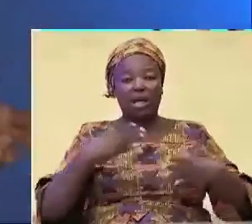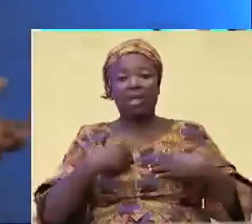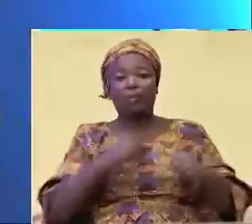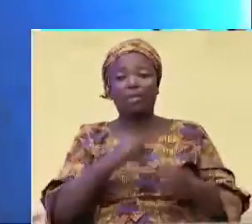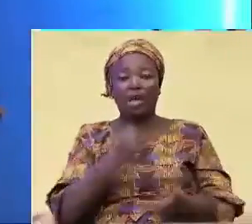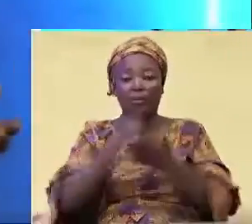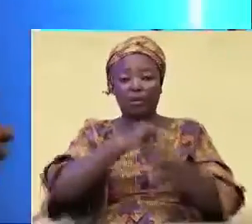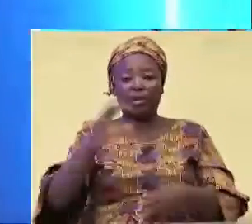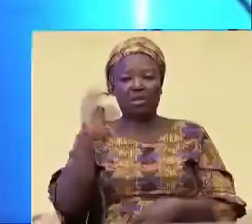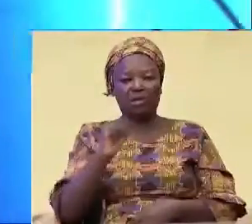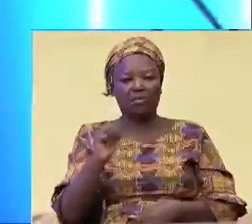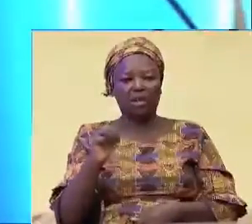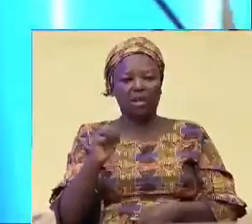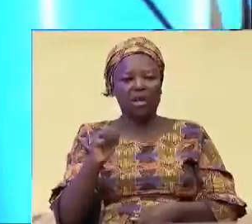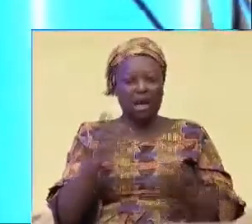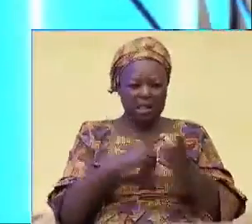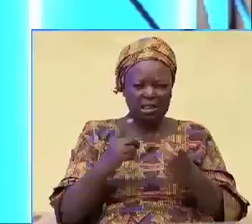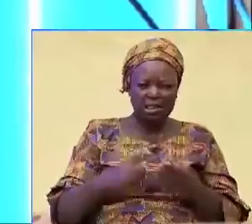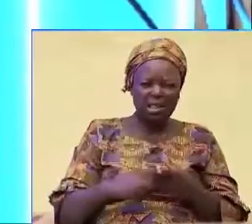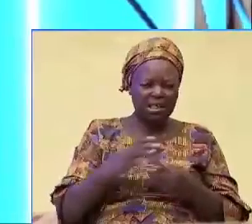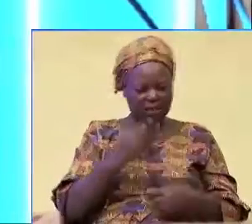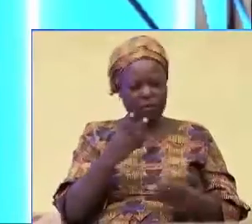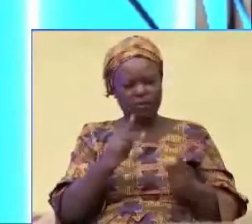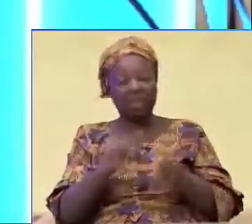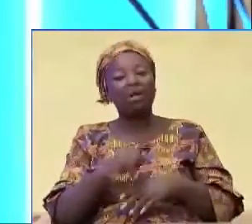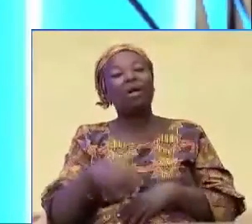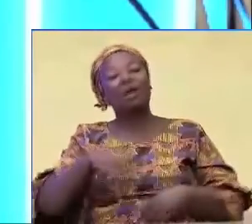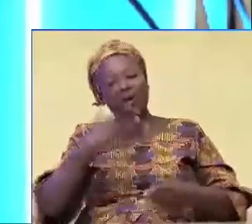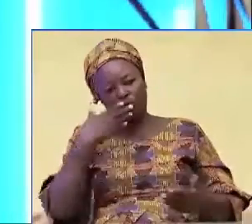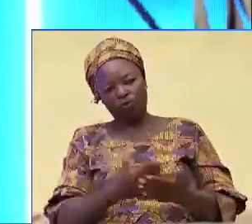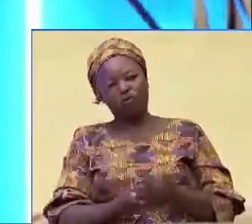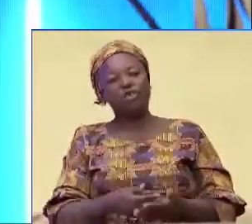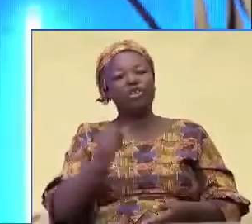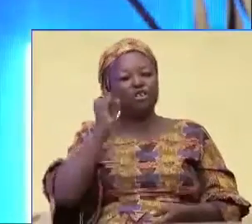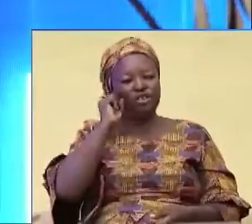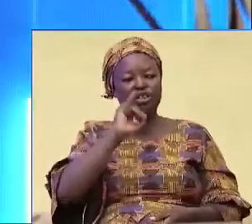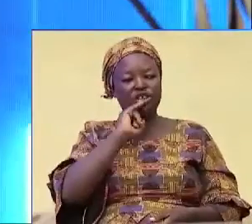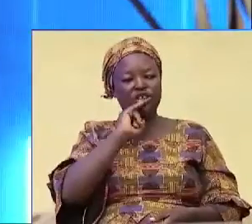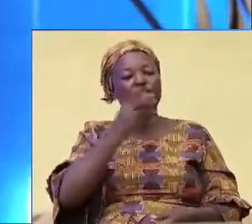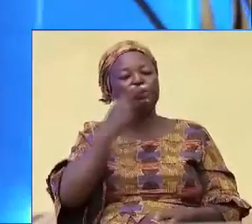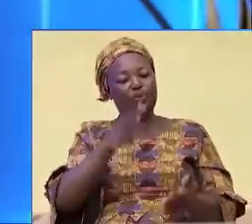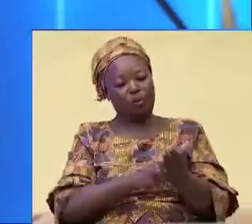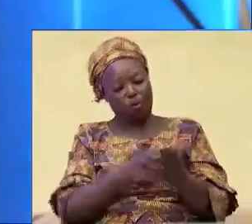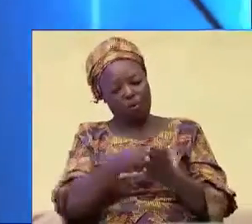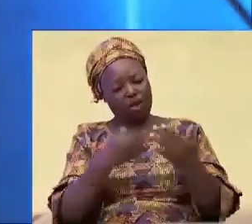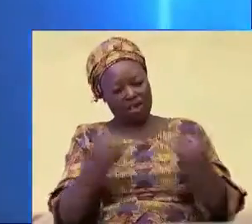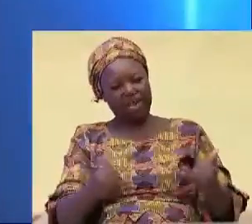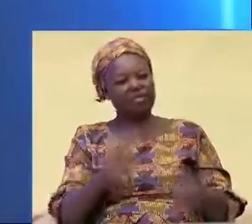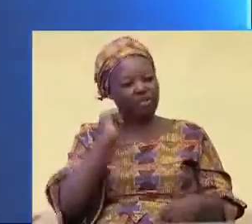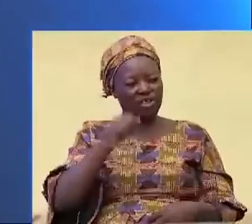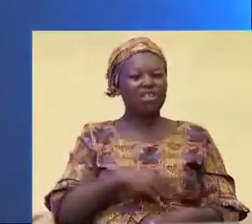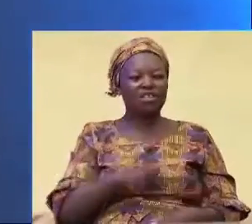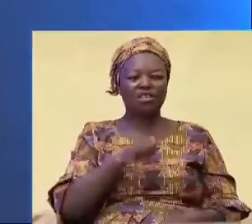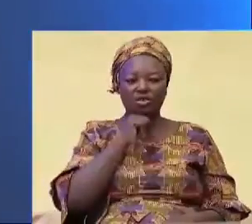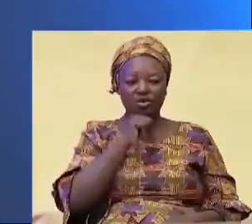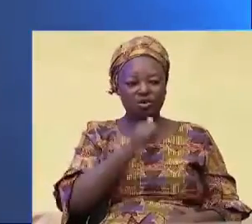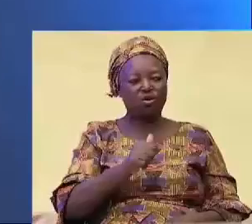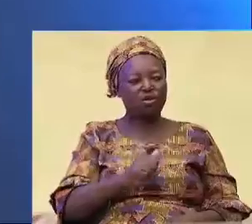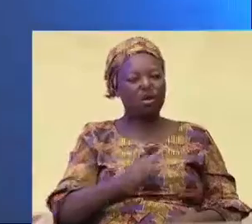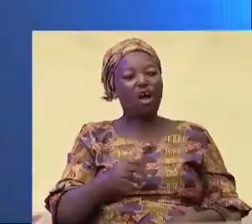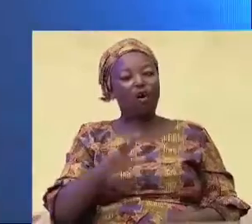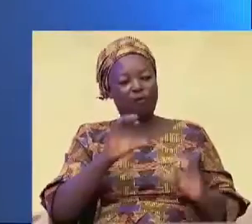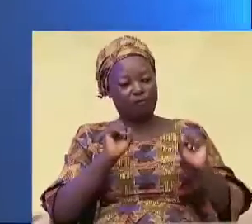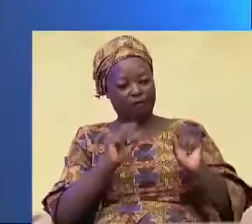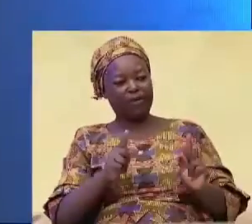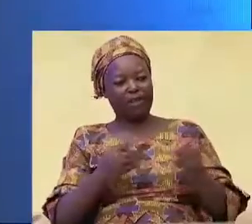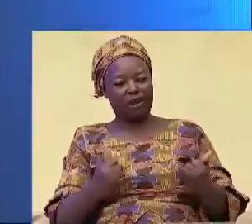of helping them, the people that think, now he's weak, now she's weak, and I'm going to use